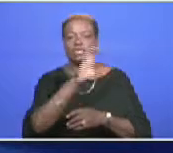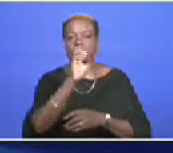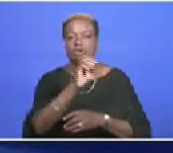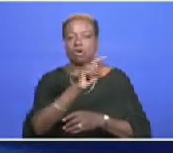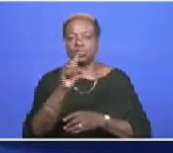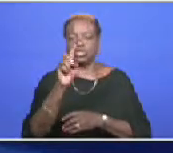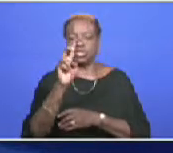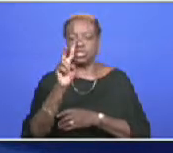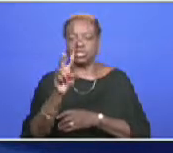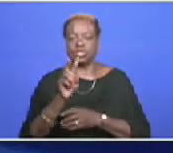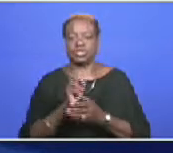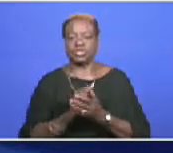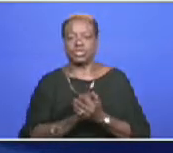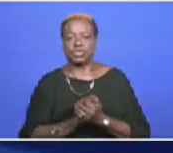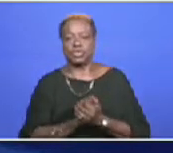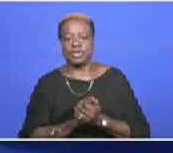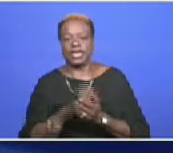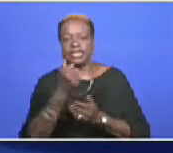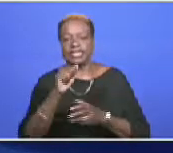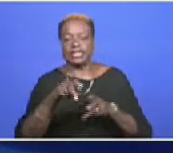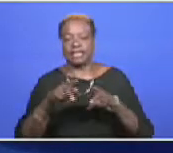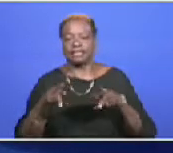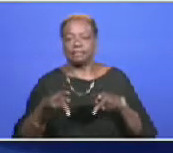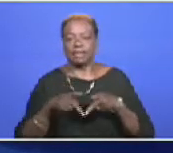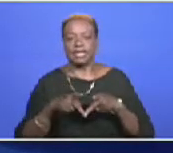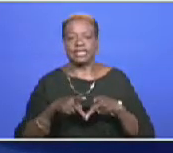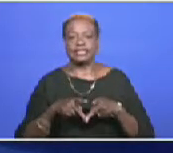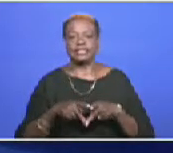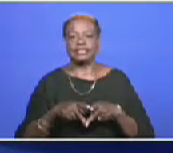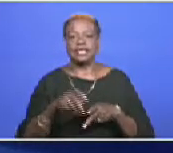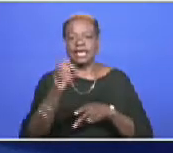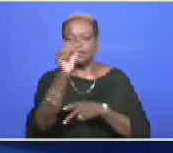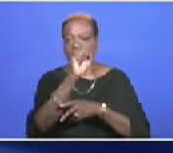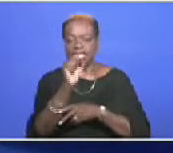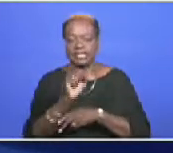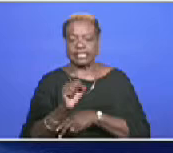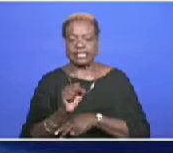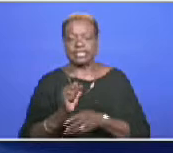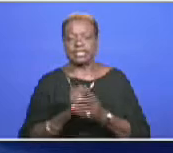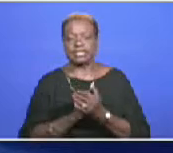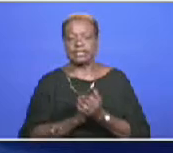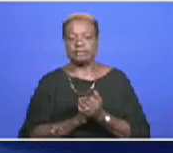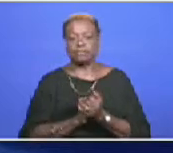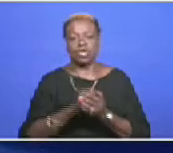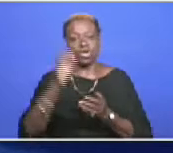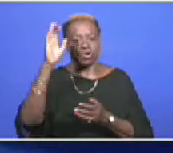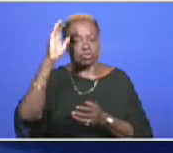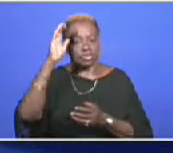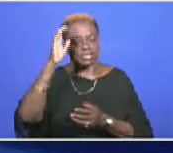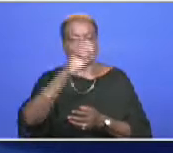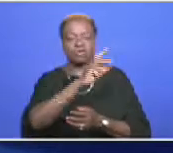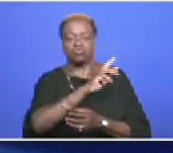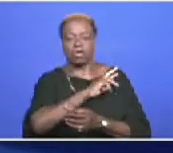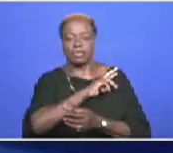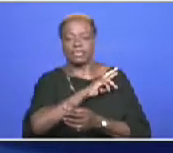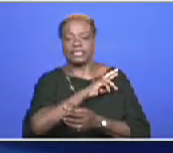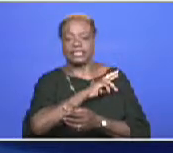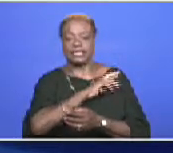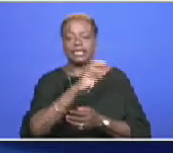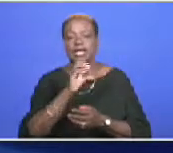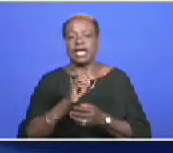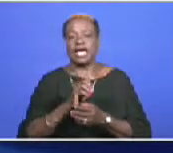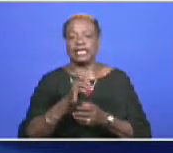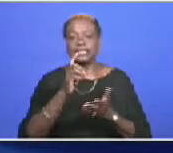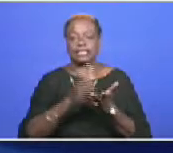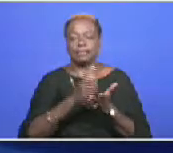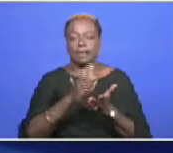walk. He stole his 10th base of the season as Jacksonville lost 5-0 to Chattanooga. Christian Robinson 0-for-4 run scored for Hillsborough. They